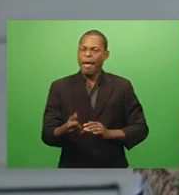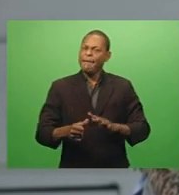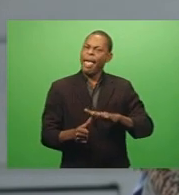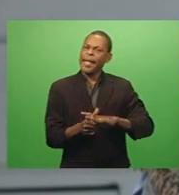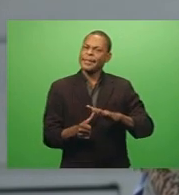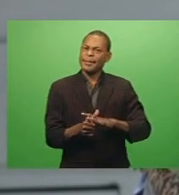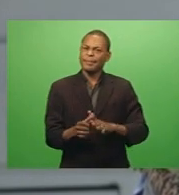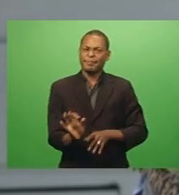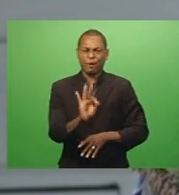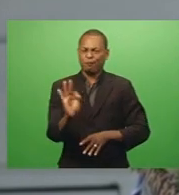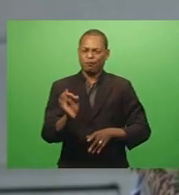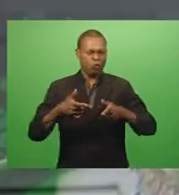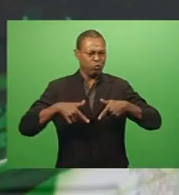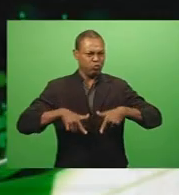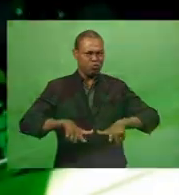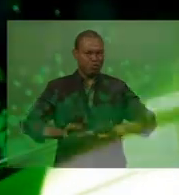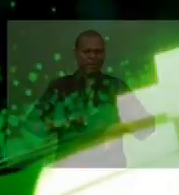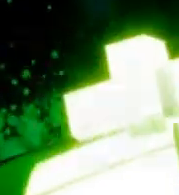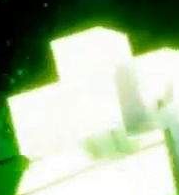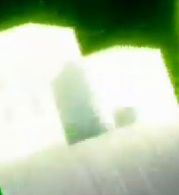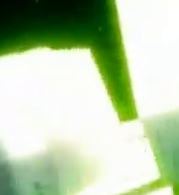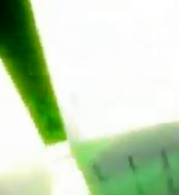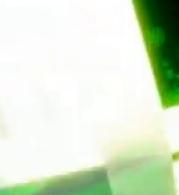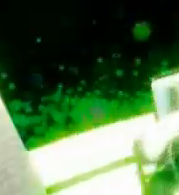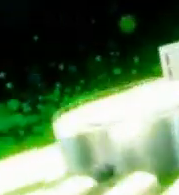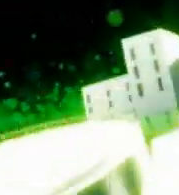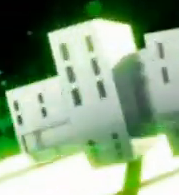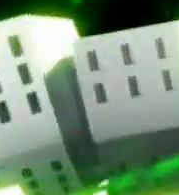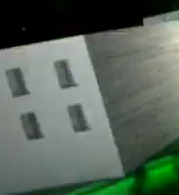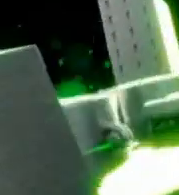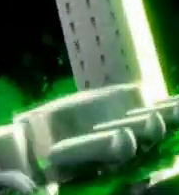travel all the way to Suva.